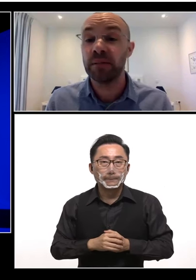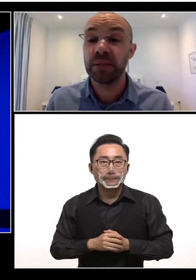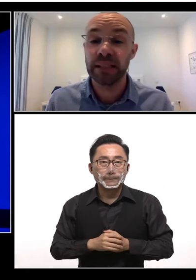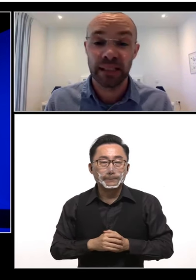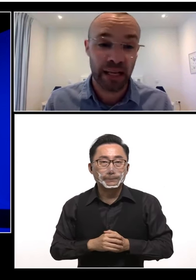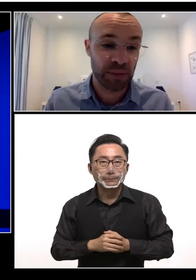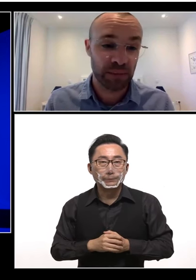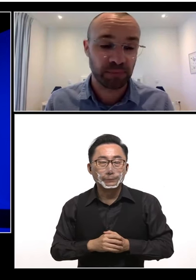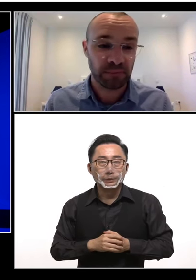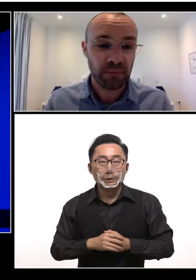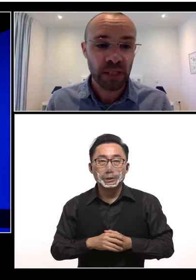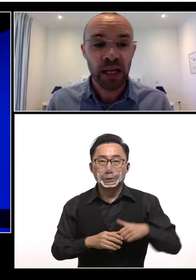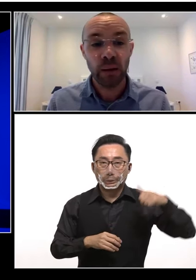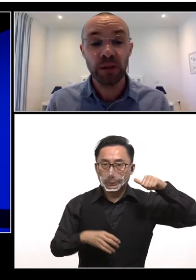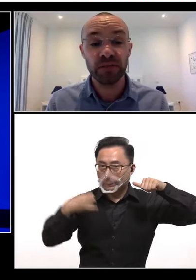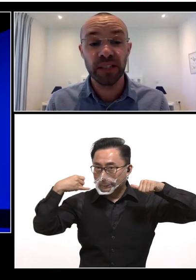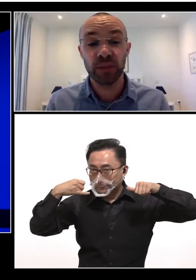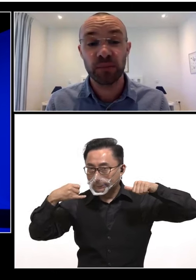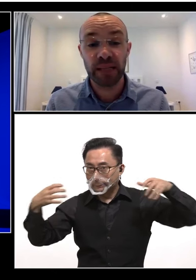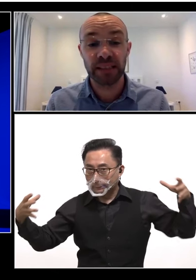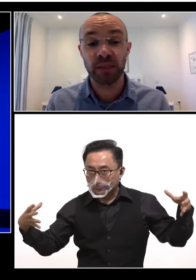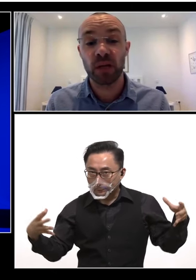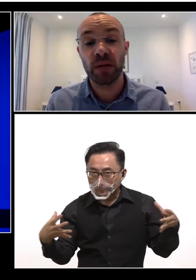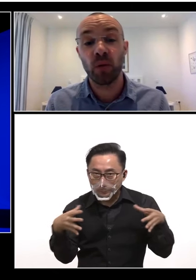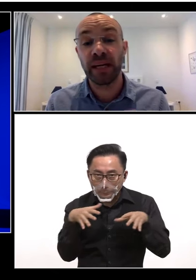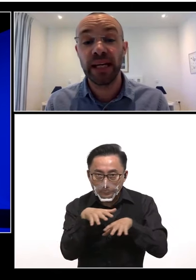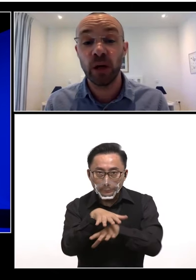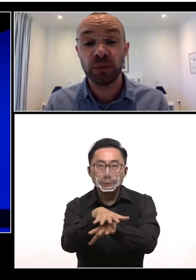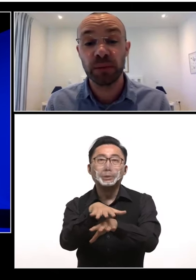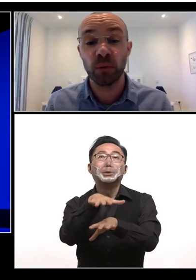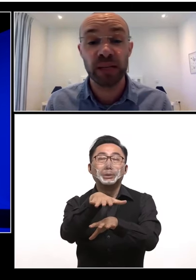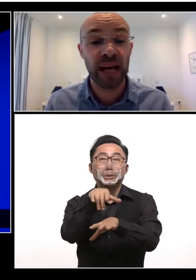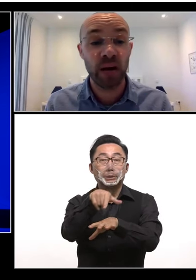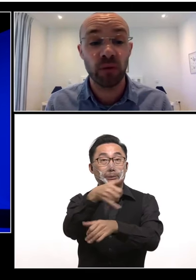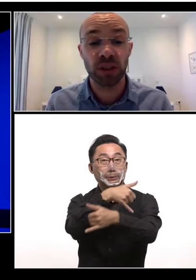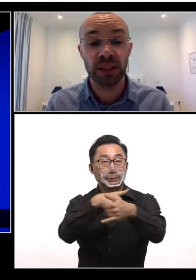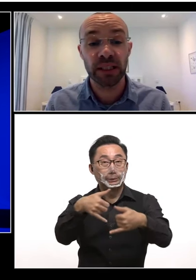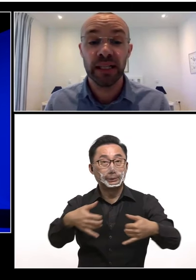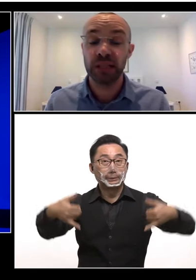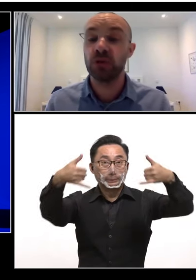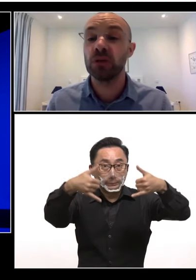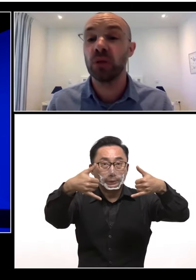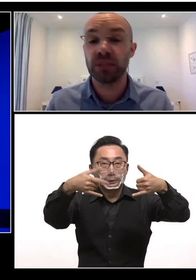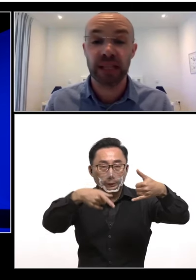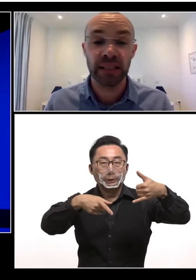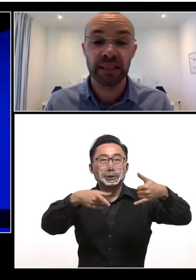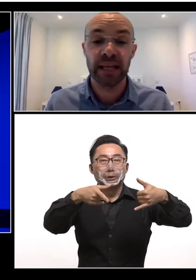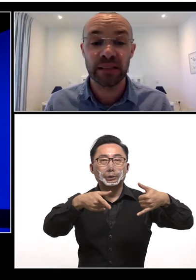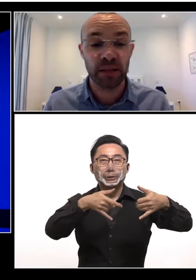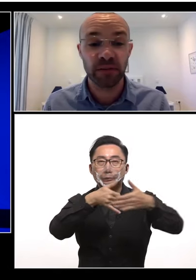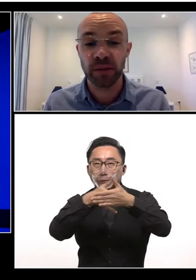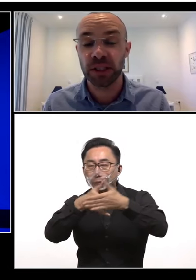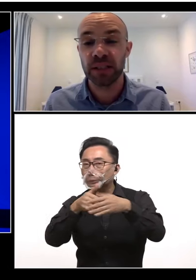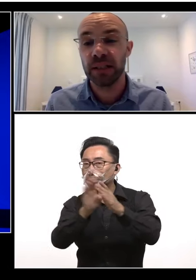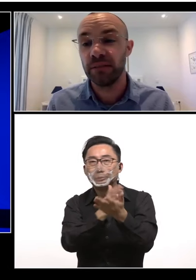finally begin to collapse. I'm going to finish with Matty talking about what he hopes people will get out of watching Extraordinary Wall of Silence and